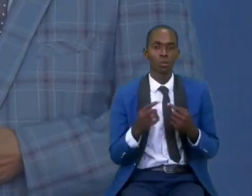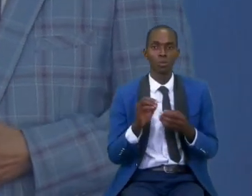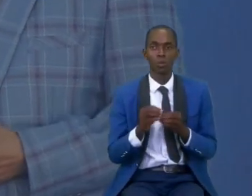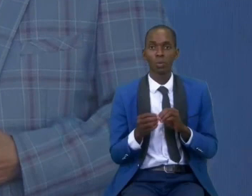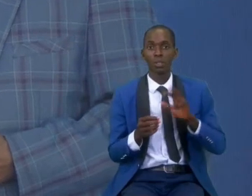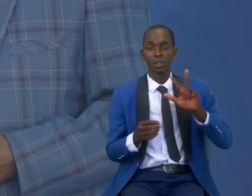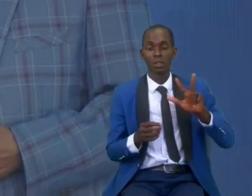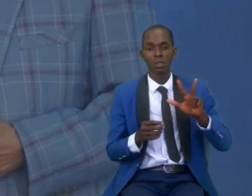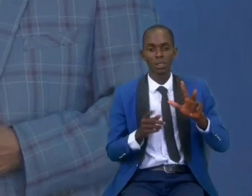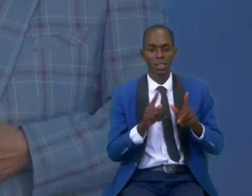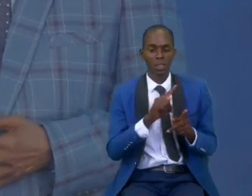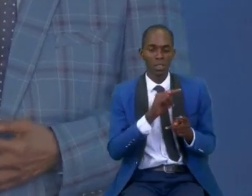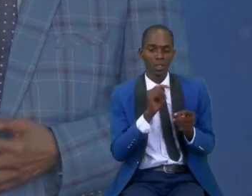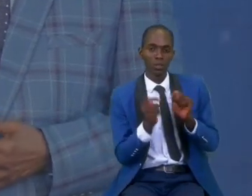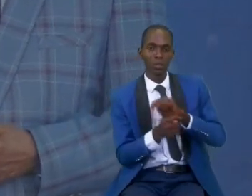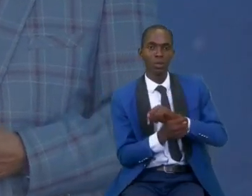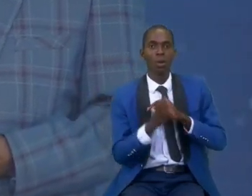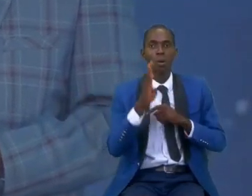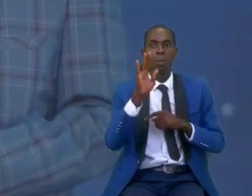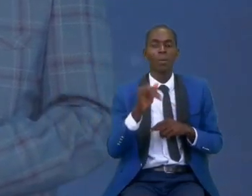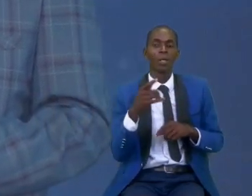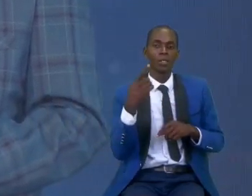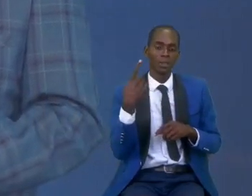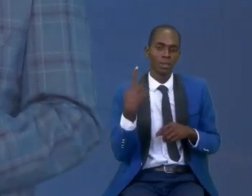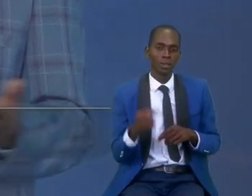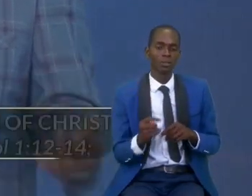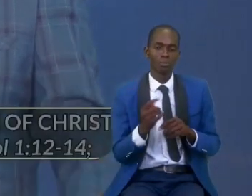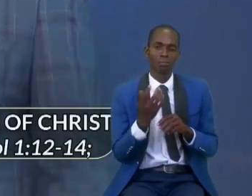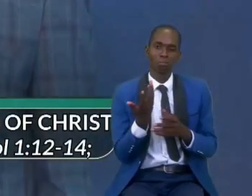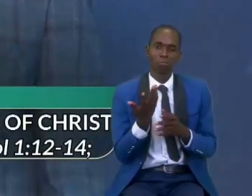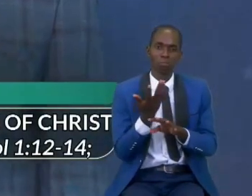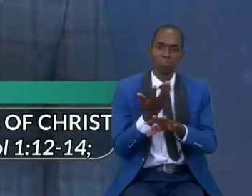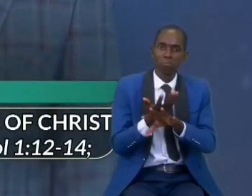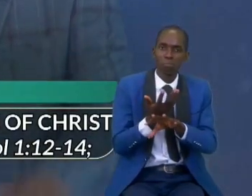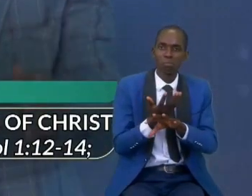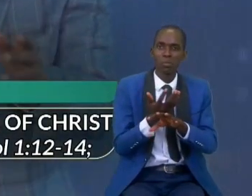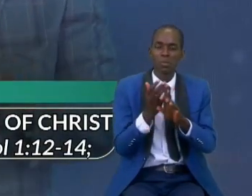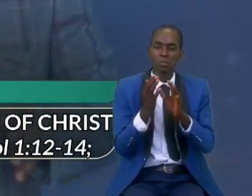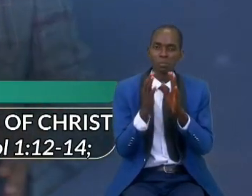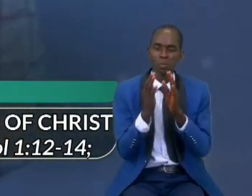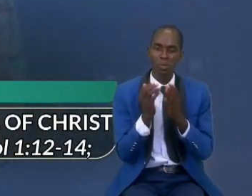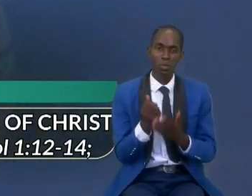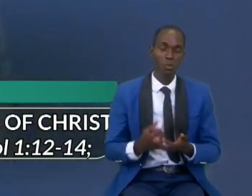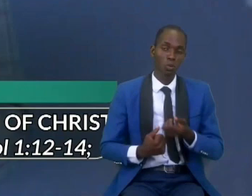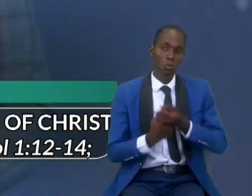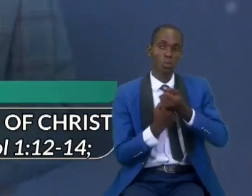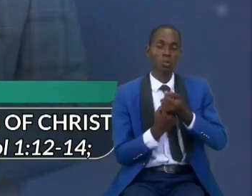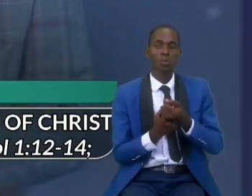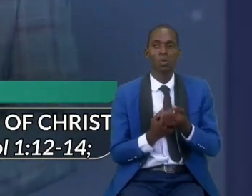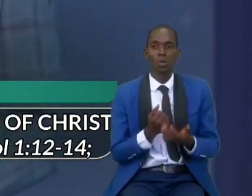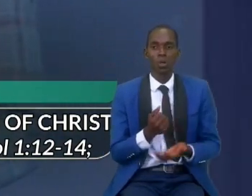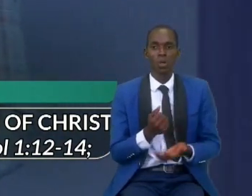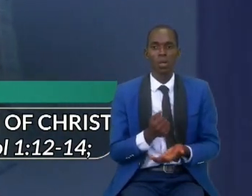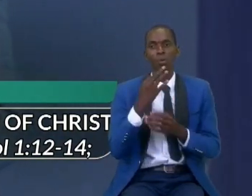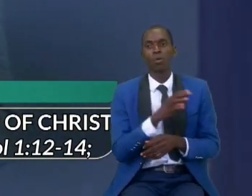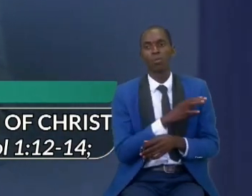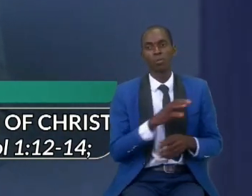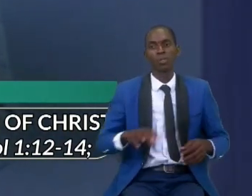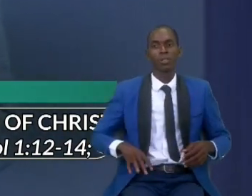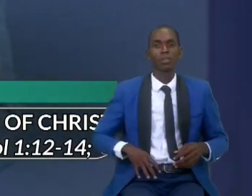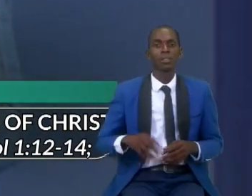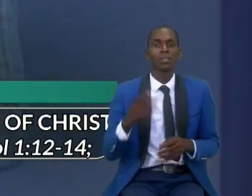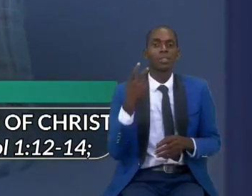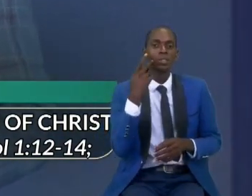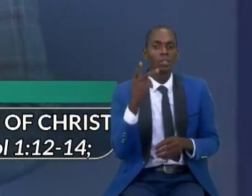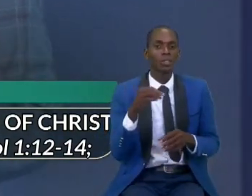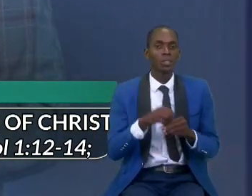Christ. We're looking at Romans chapter 12, and we're reading from verse 1. It says, I beseech you, I beg of